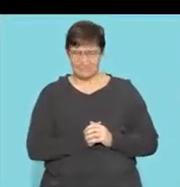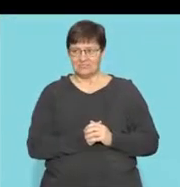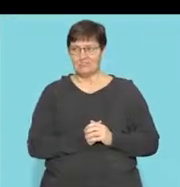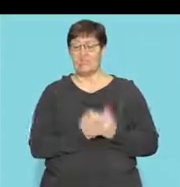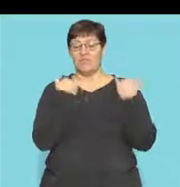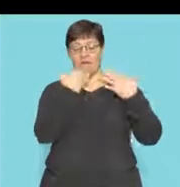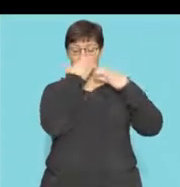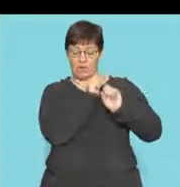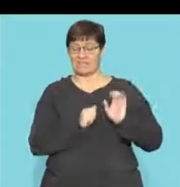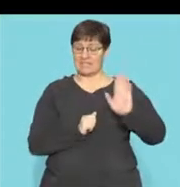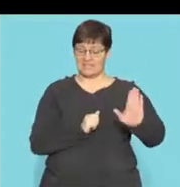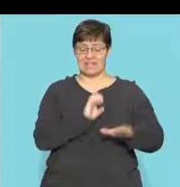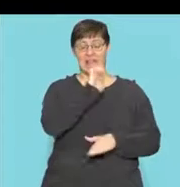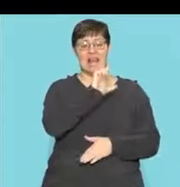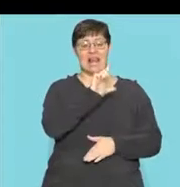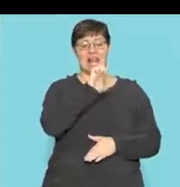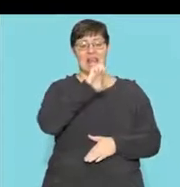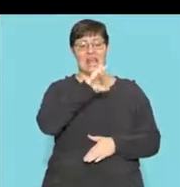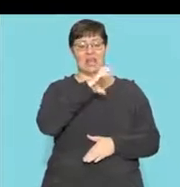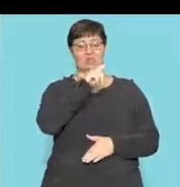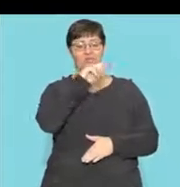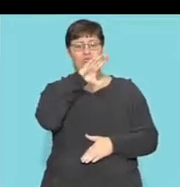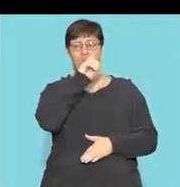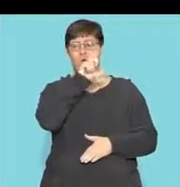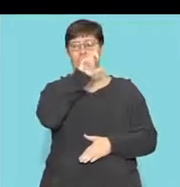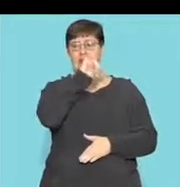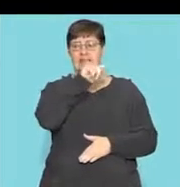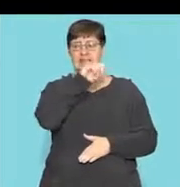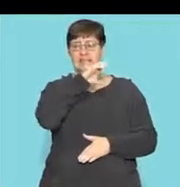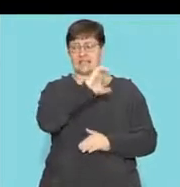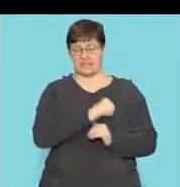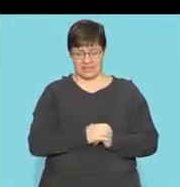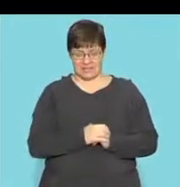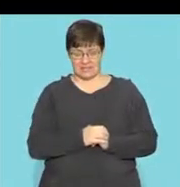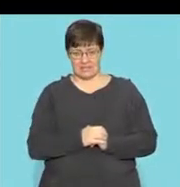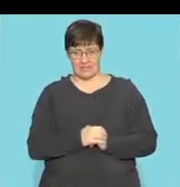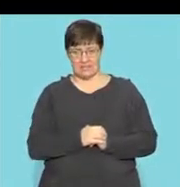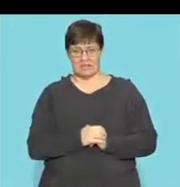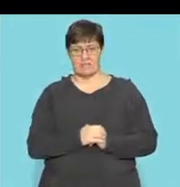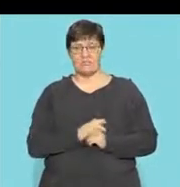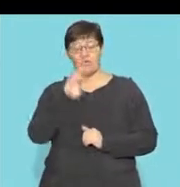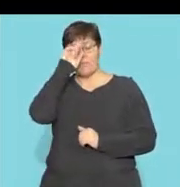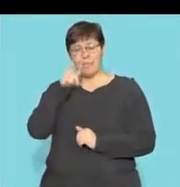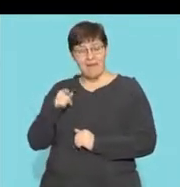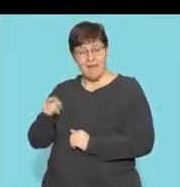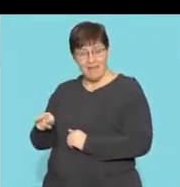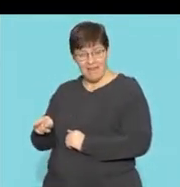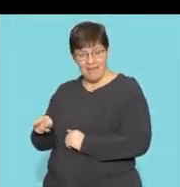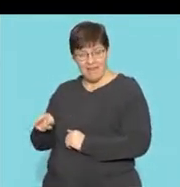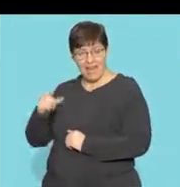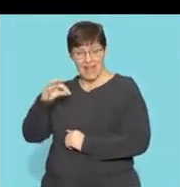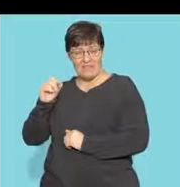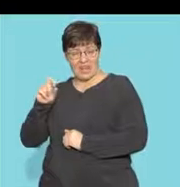today, electrolytic cell, but here just to remind you, the galvanic cell. Remember, there was